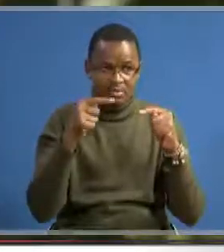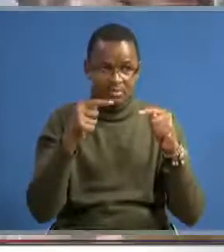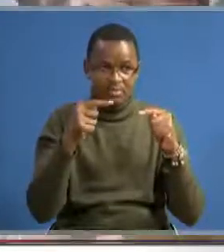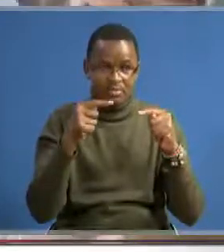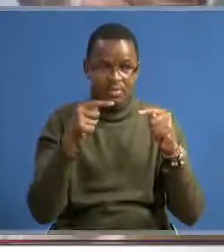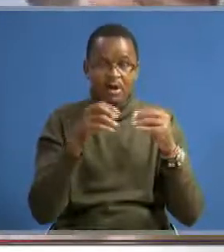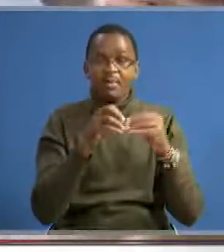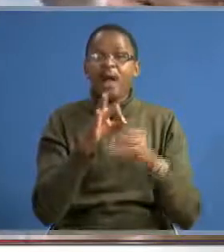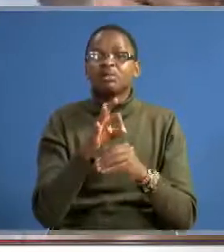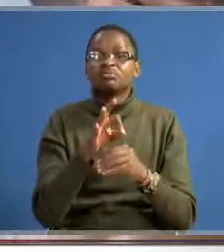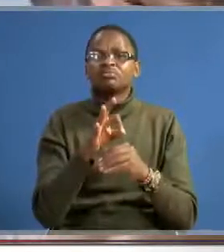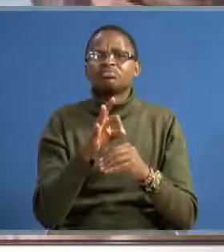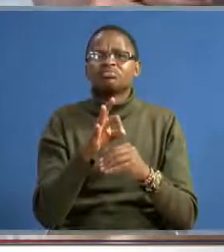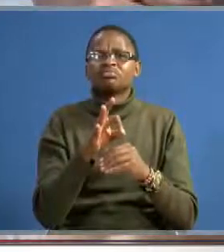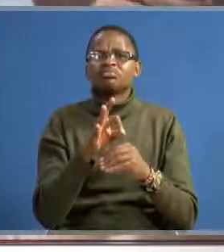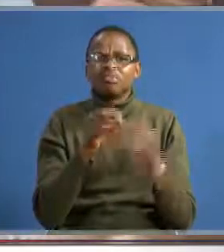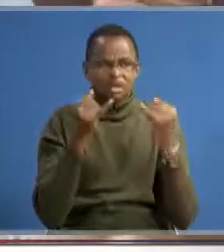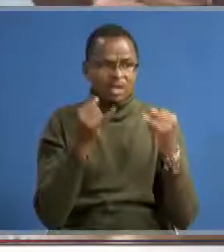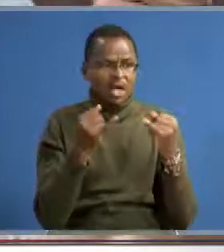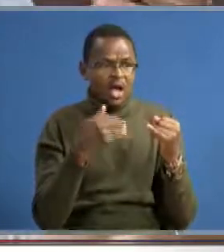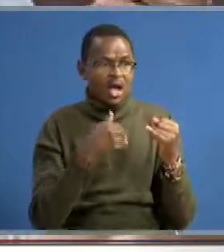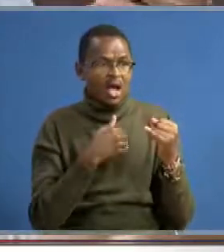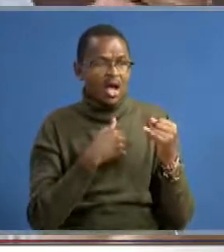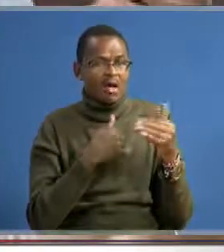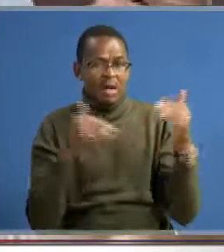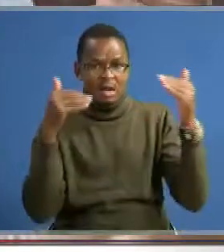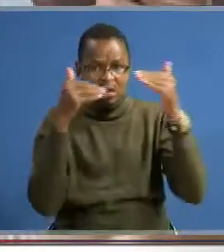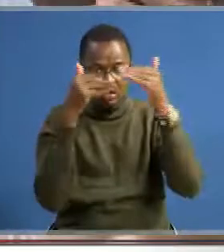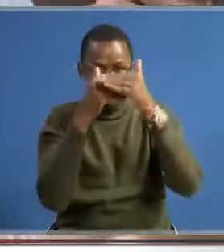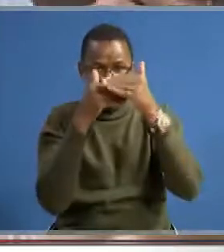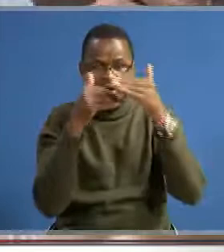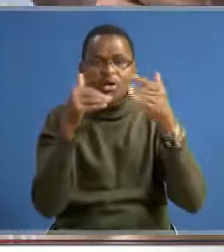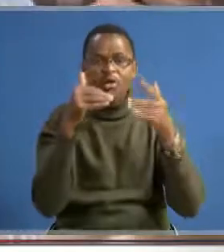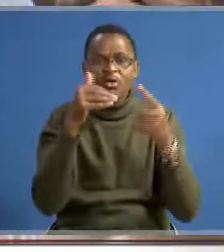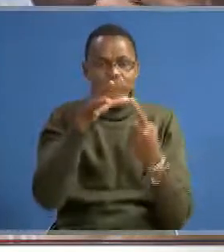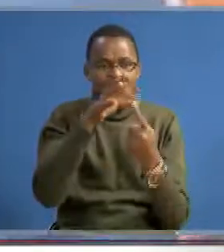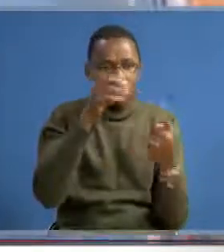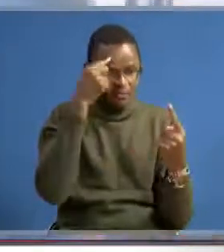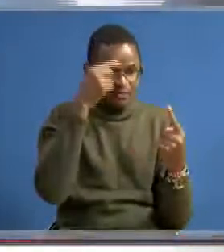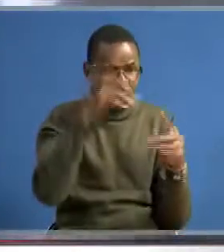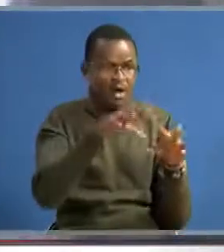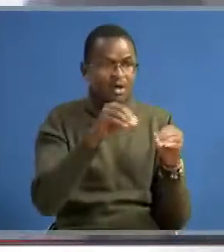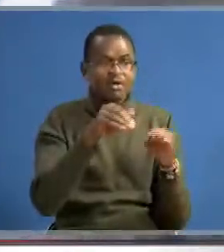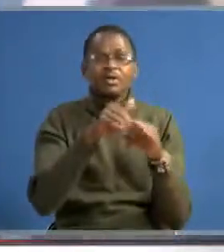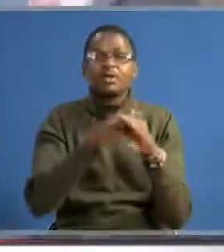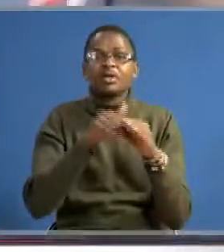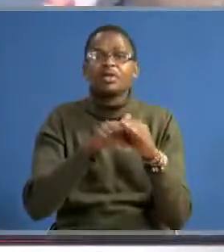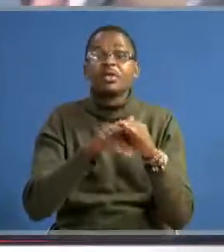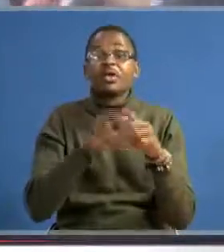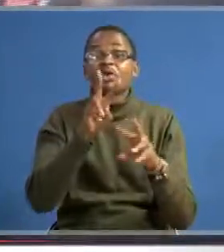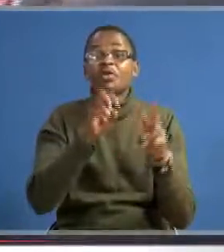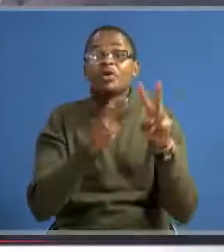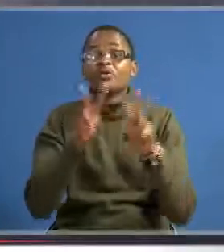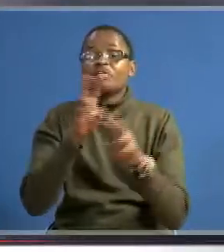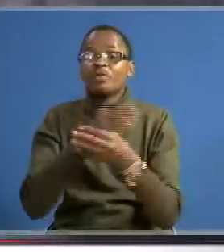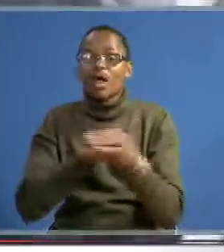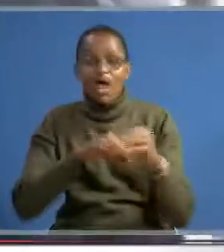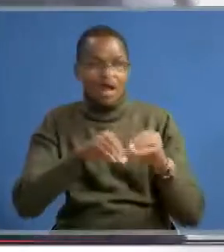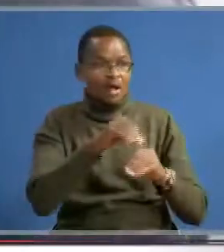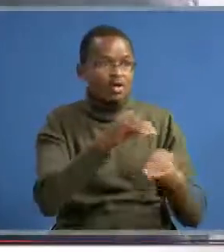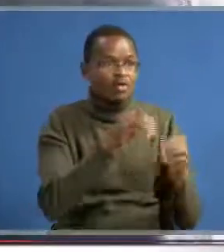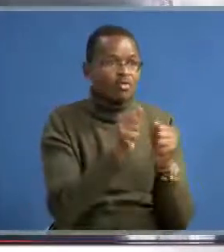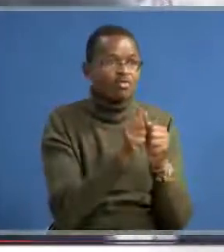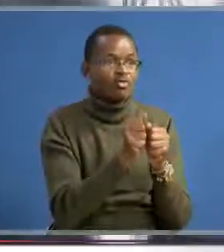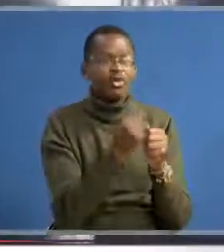3. The incumbent, it will appear, have limited options for their next course of action in the run-up to the 2022 elections,